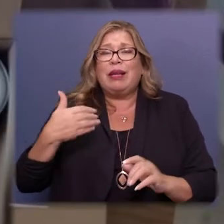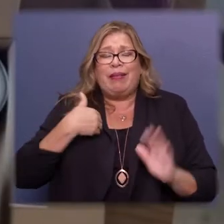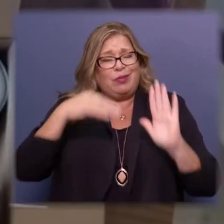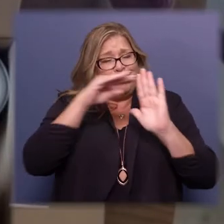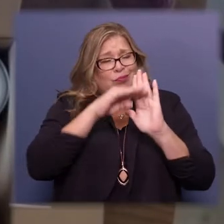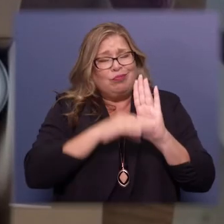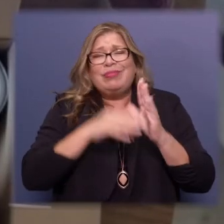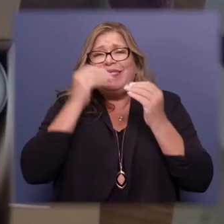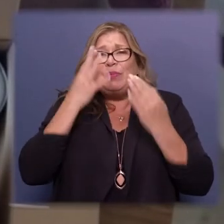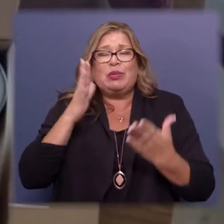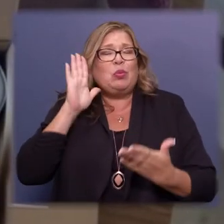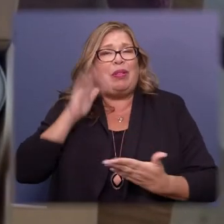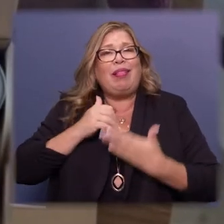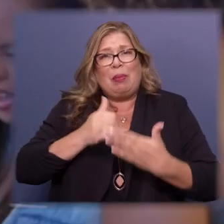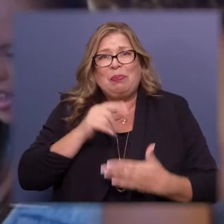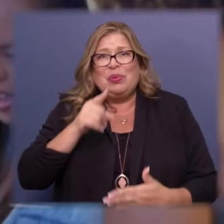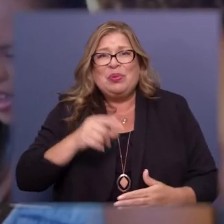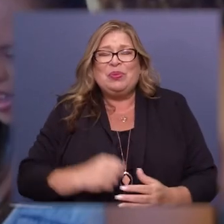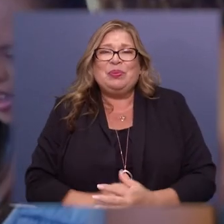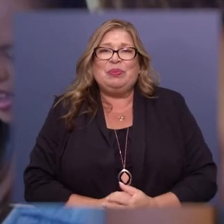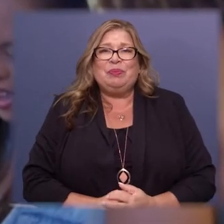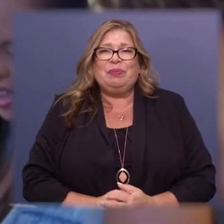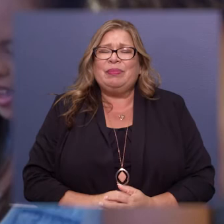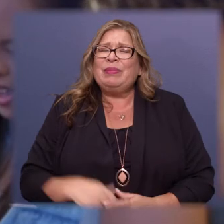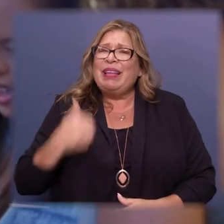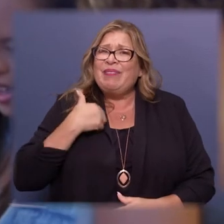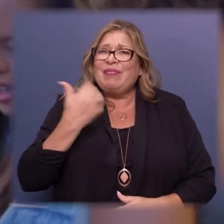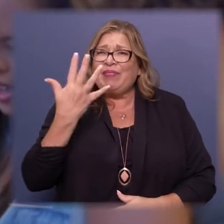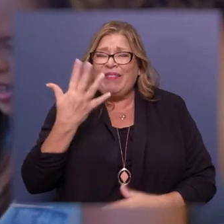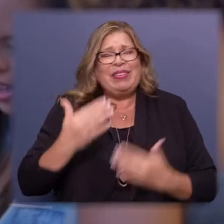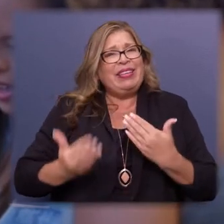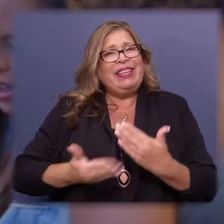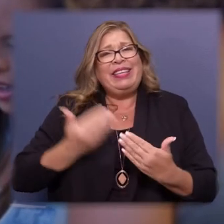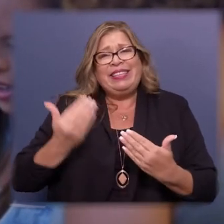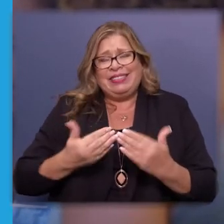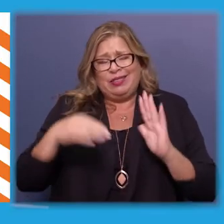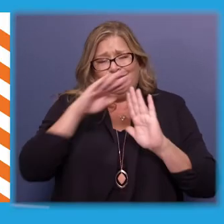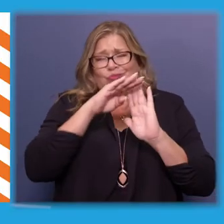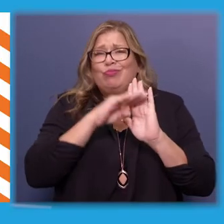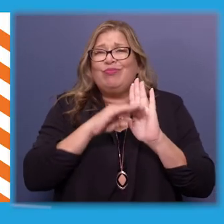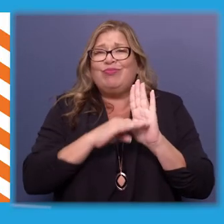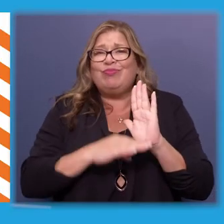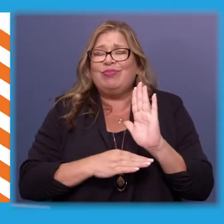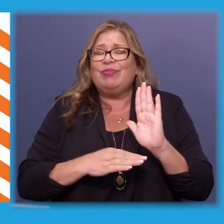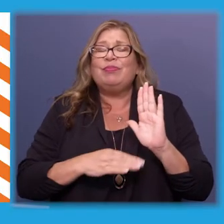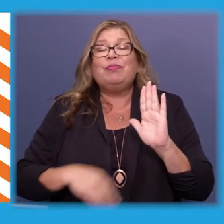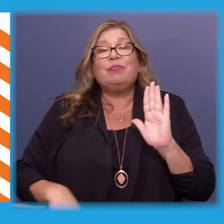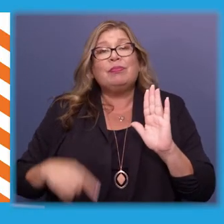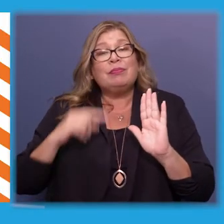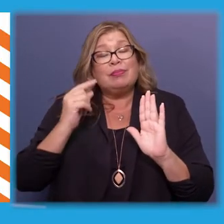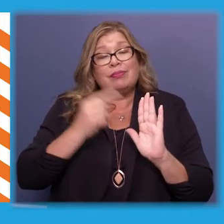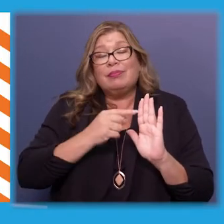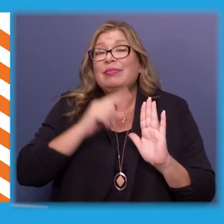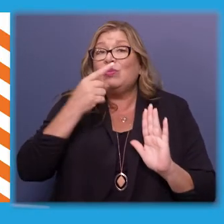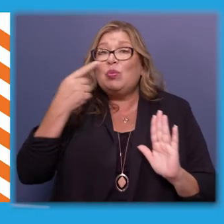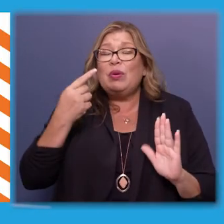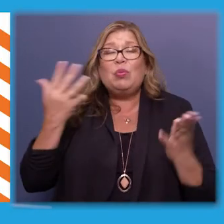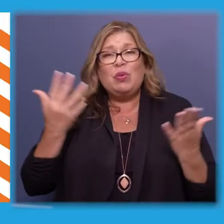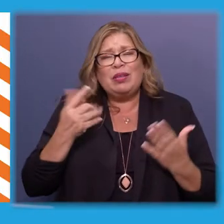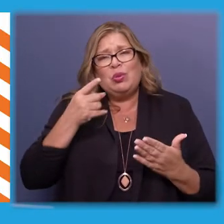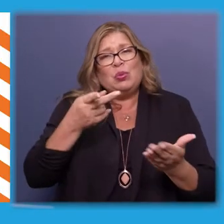you. It's five easy steps to get prepared. Number one, sign up for